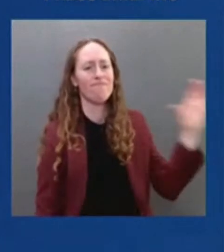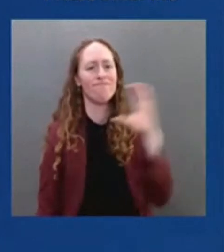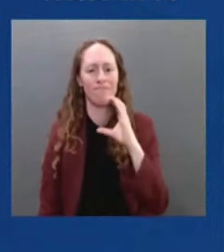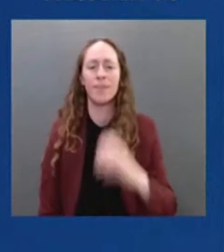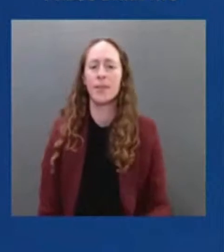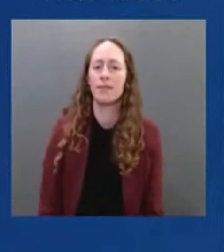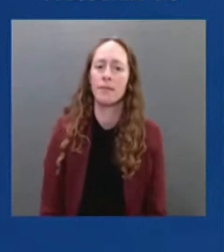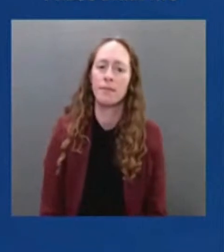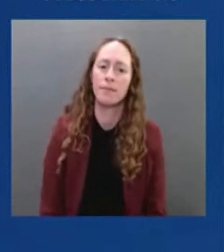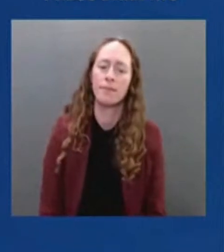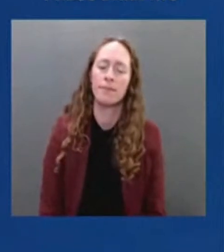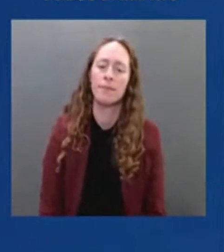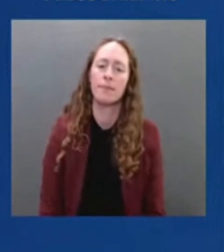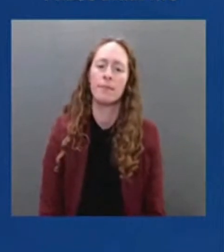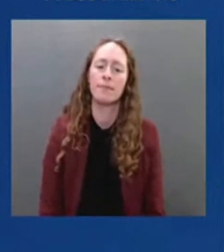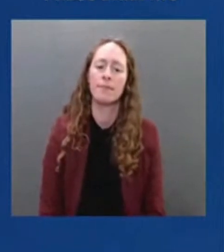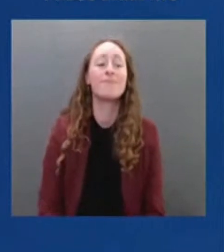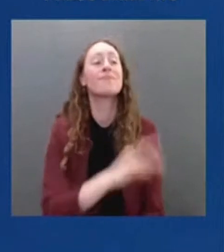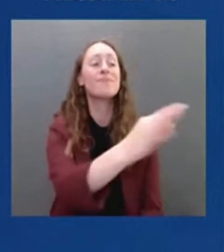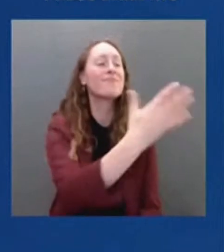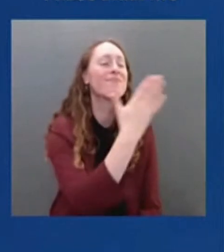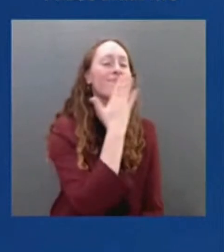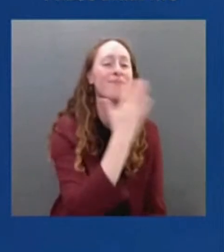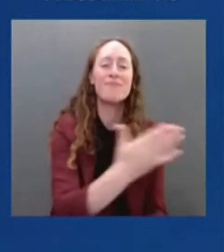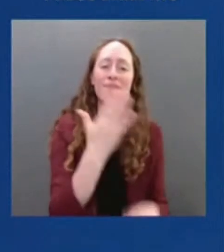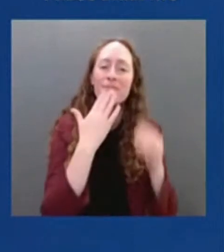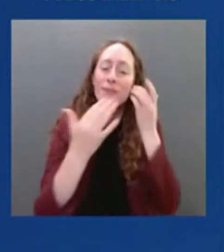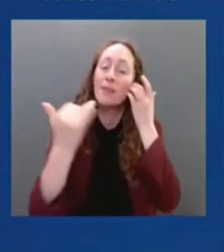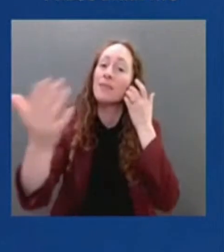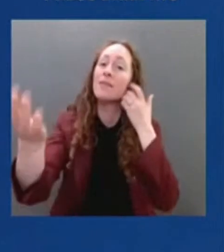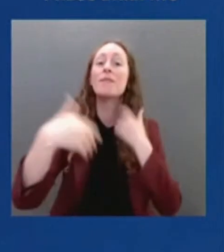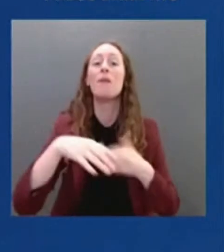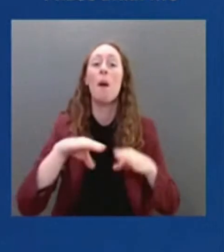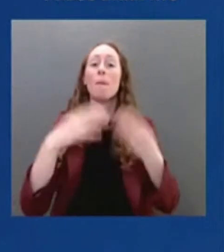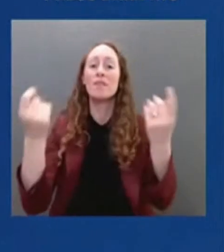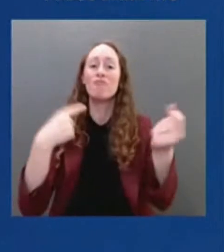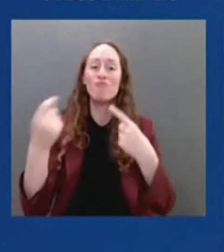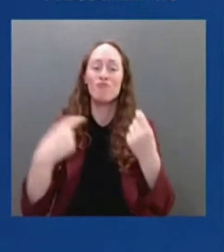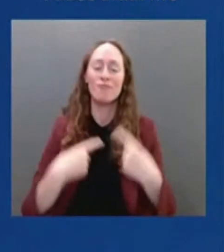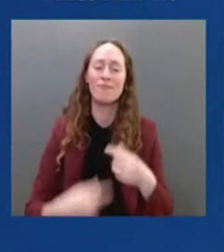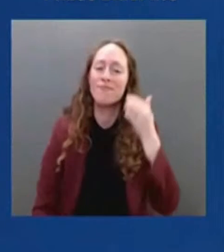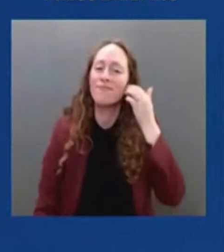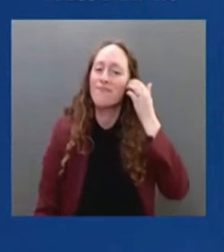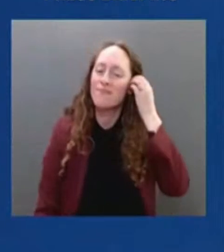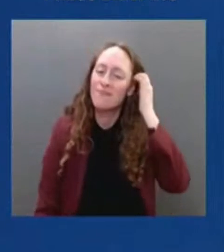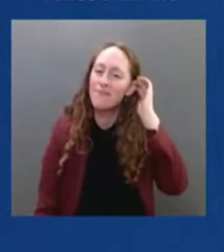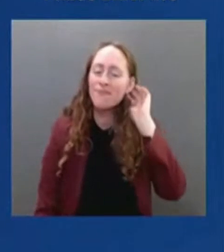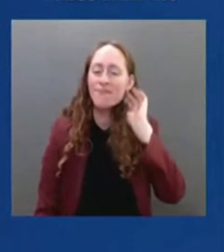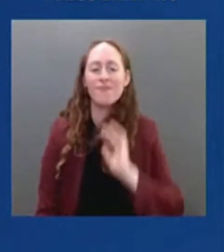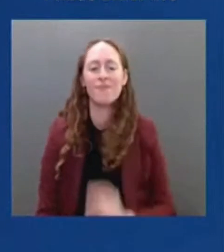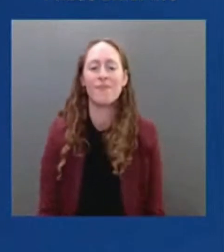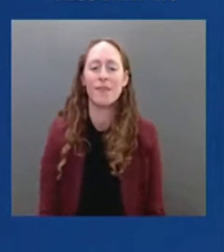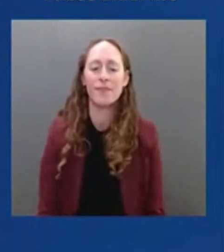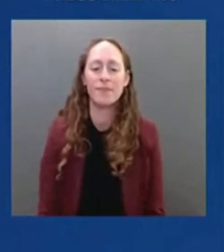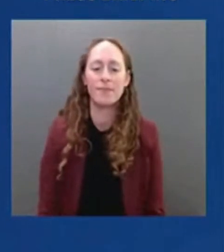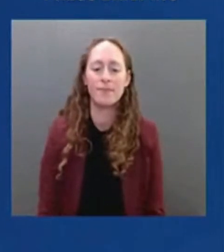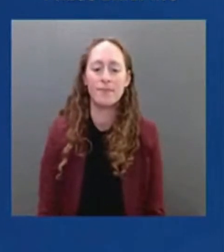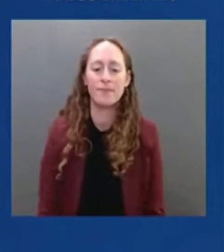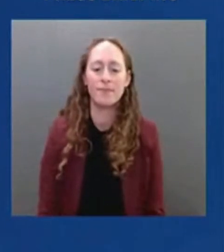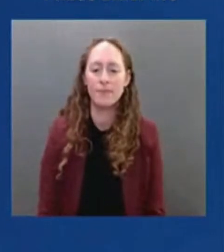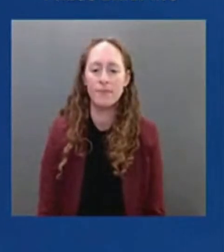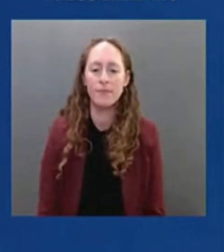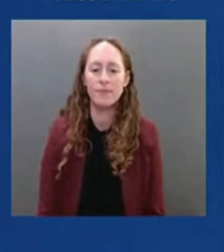Q&A. And we're going to have moderating the Q&A session is Subhan Chima from the White House team. Subhan, to